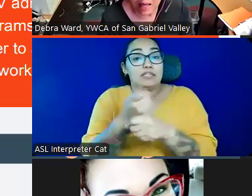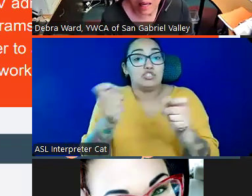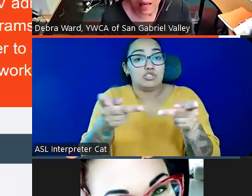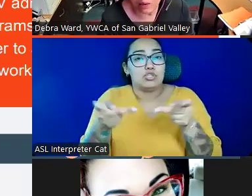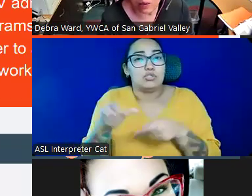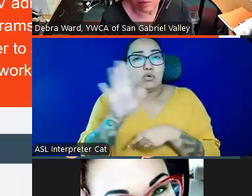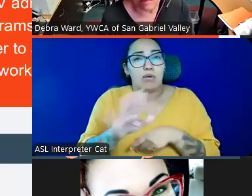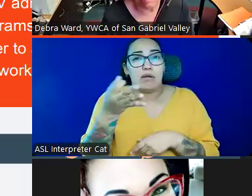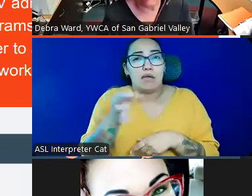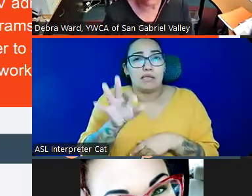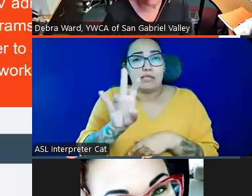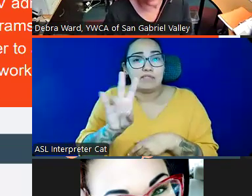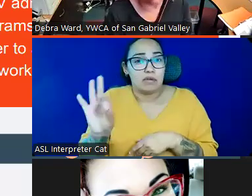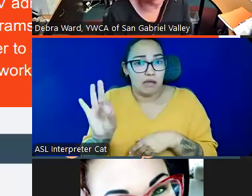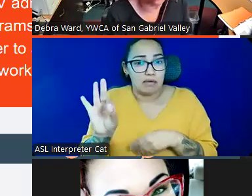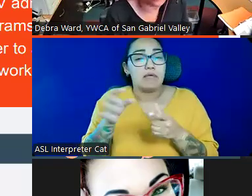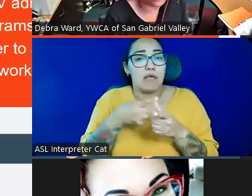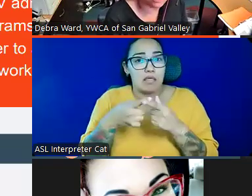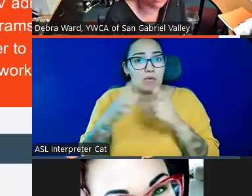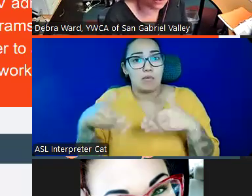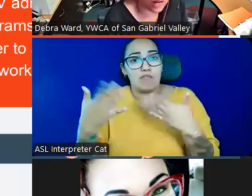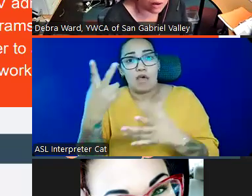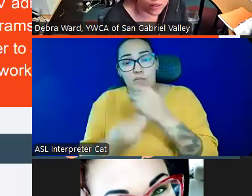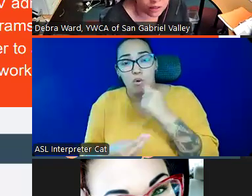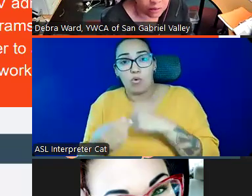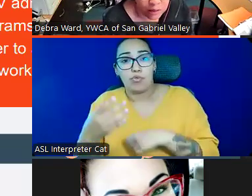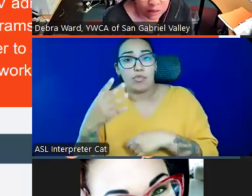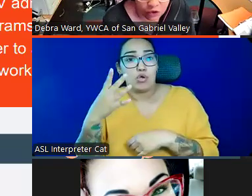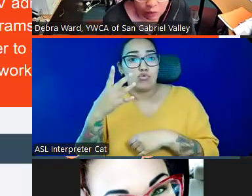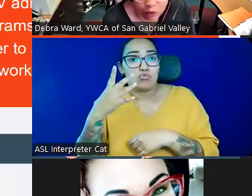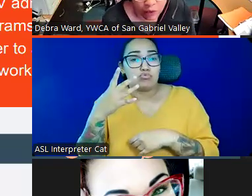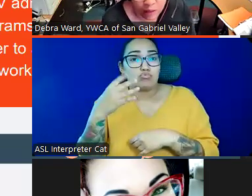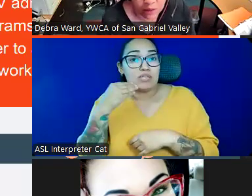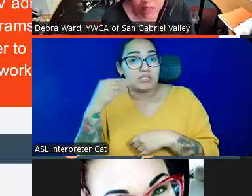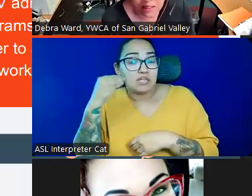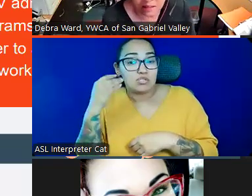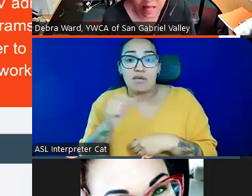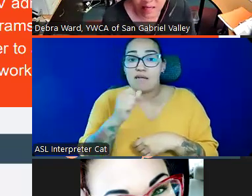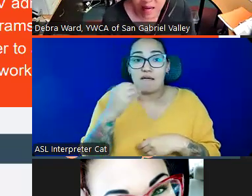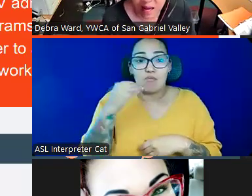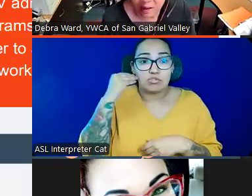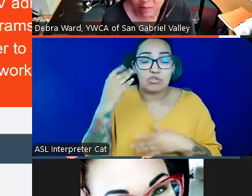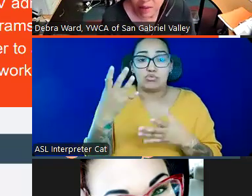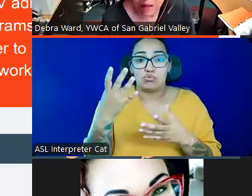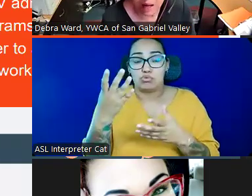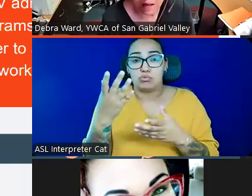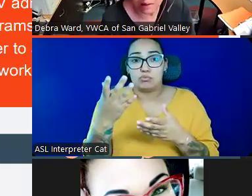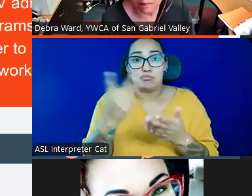1979, and we've been providing both residential and non-residential programs since that